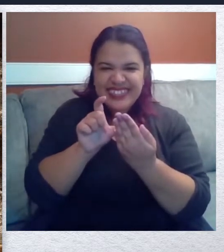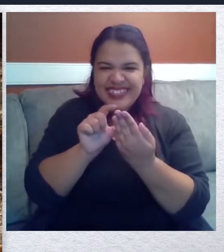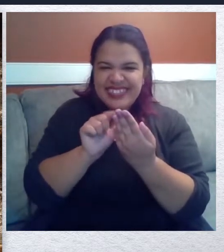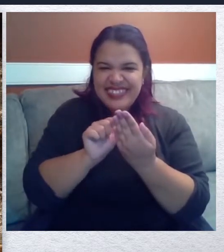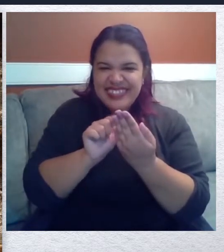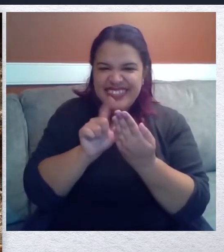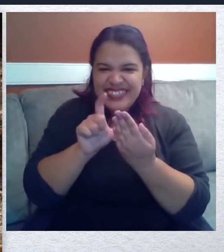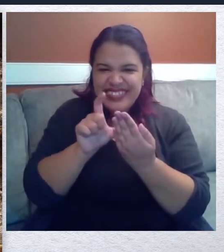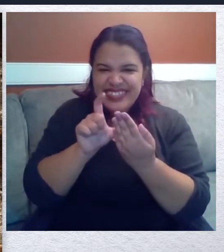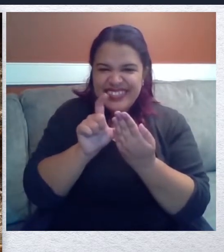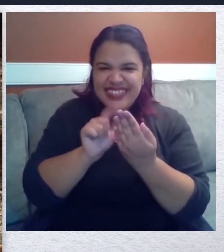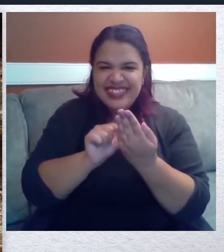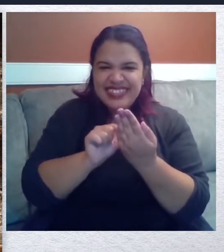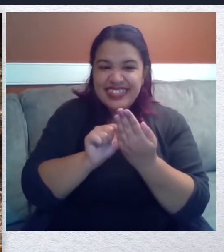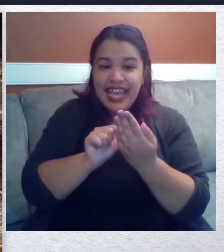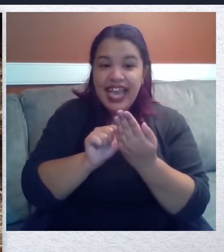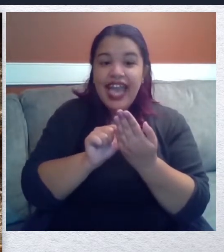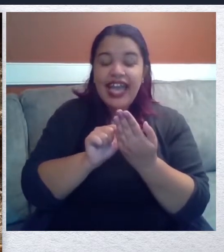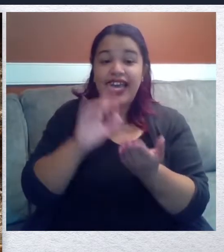desktop.